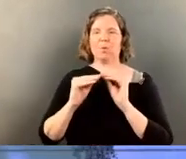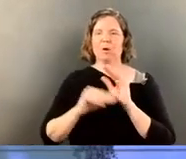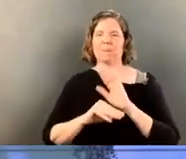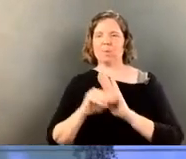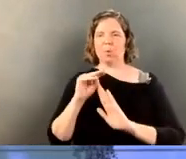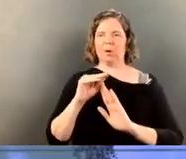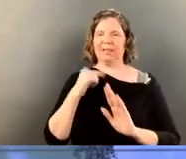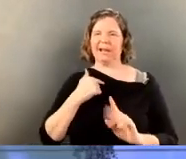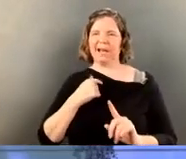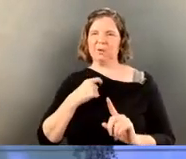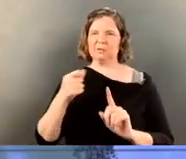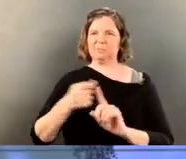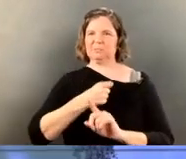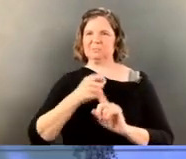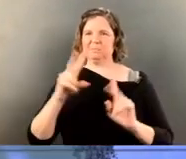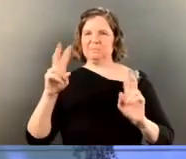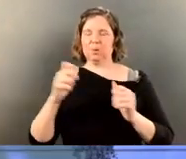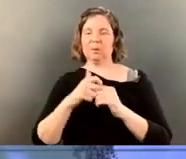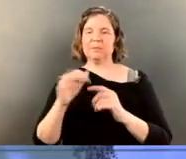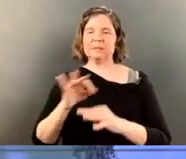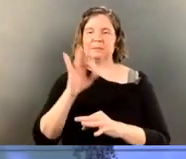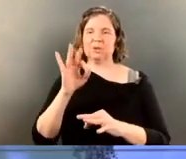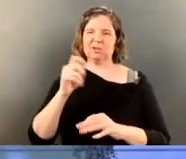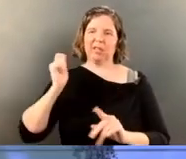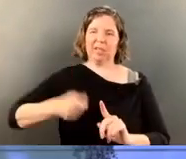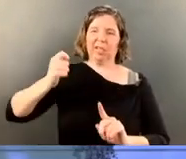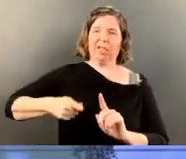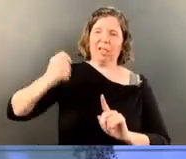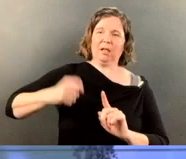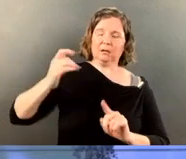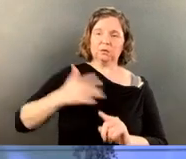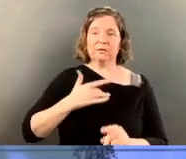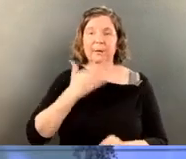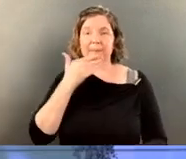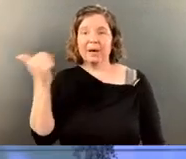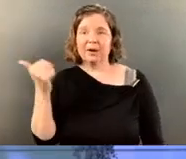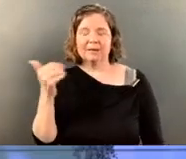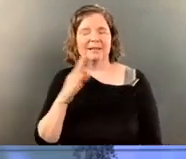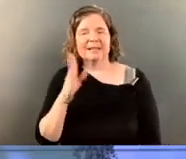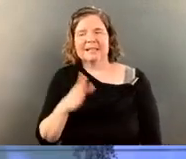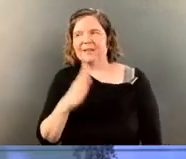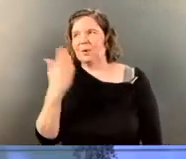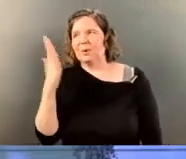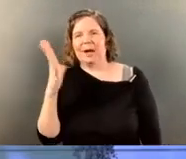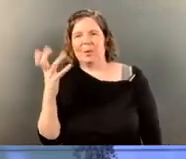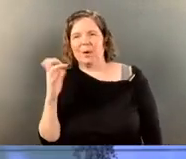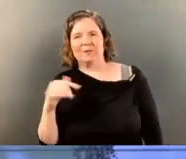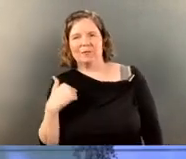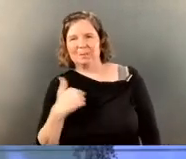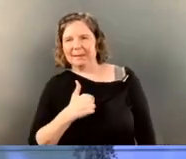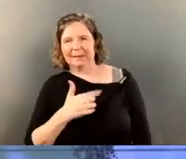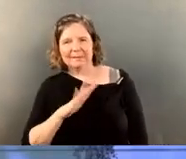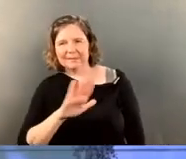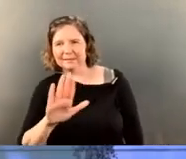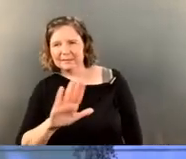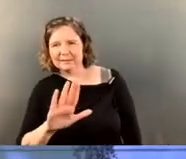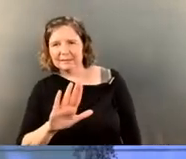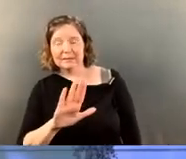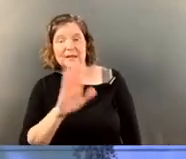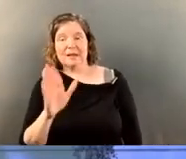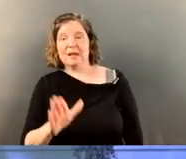I was beating myself up with a spiritual club. And that was never what God had for me.